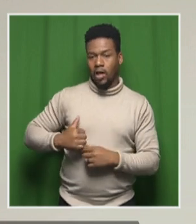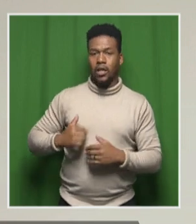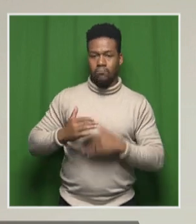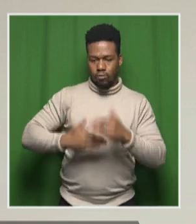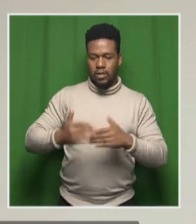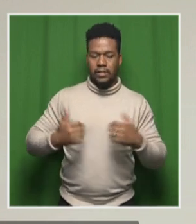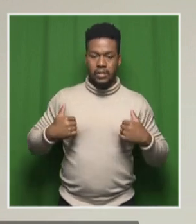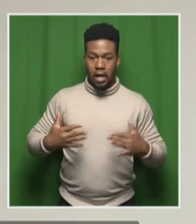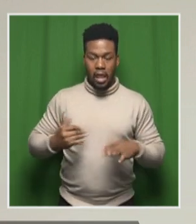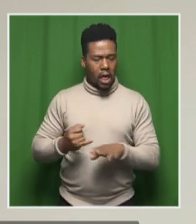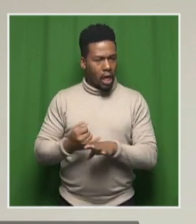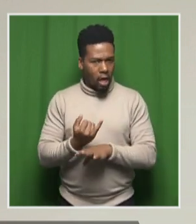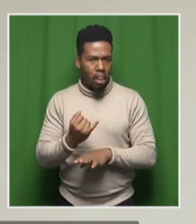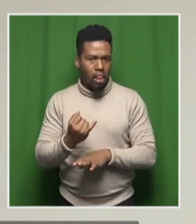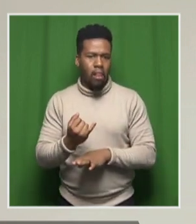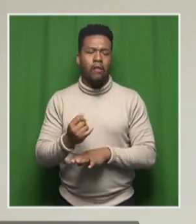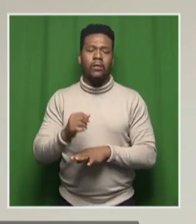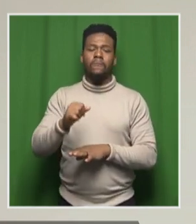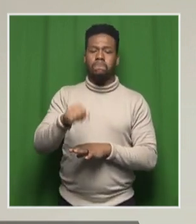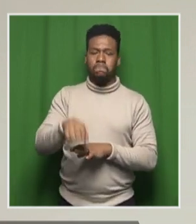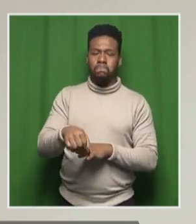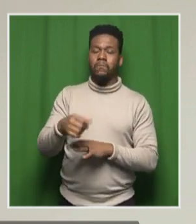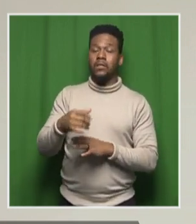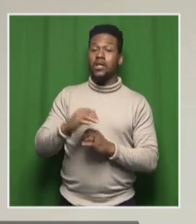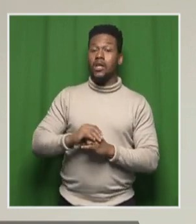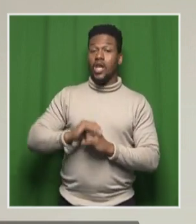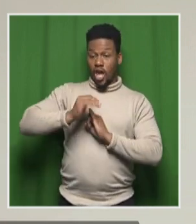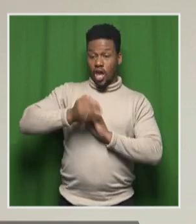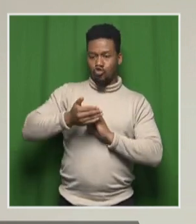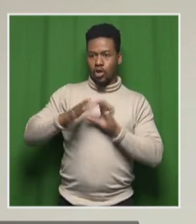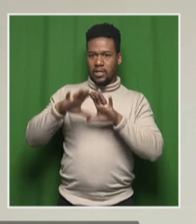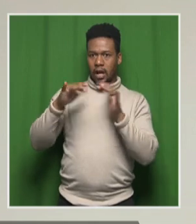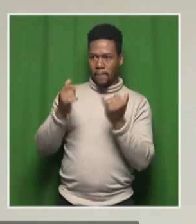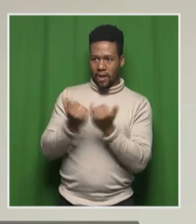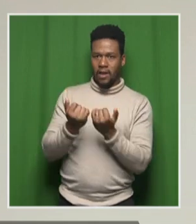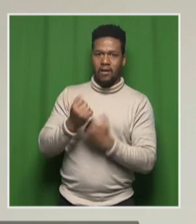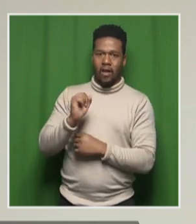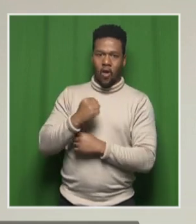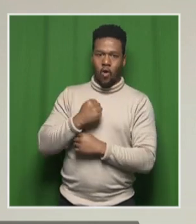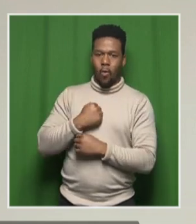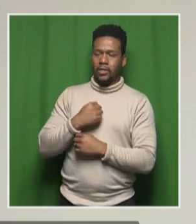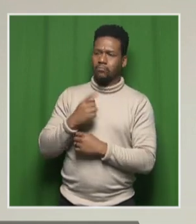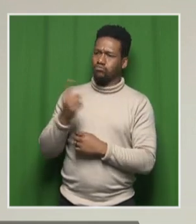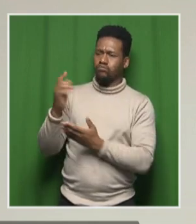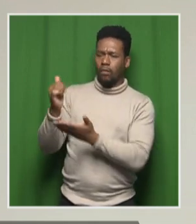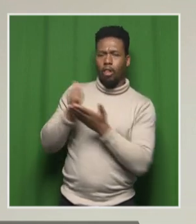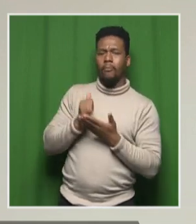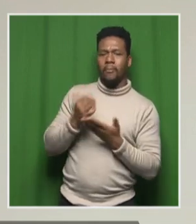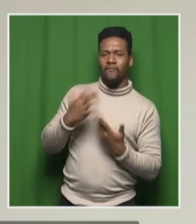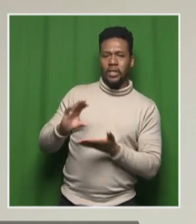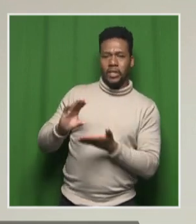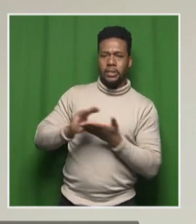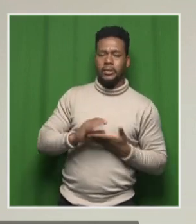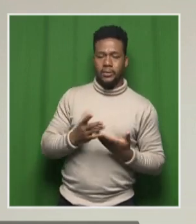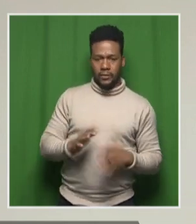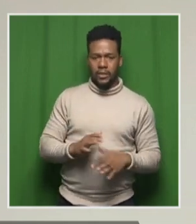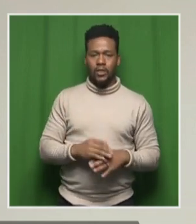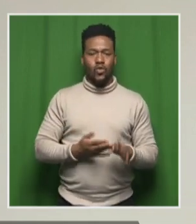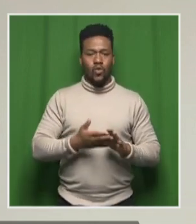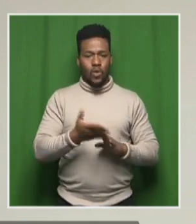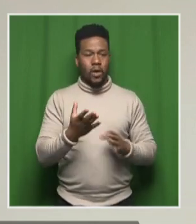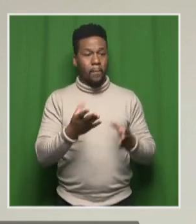started very, very early on. Our insurances had indicated that they would help us with that. So we went ahead and got the roof